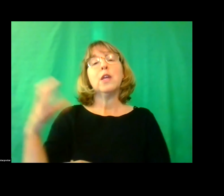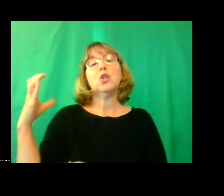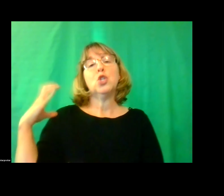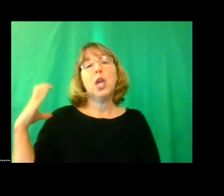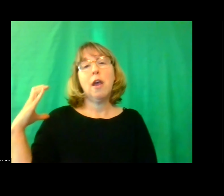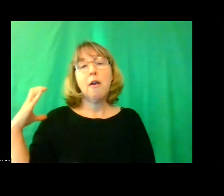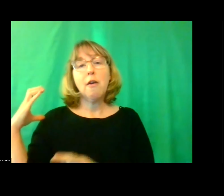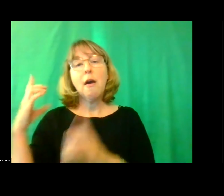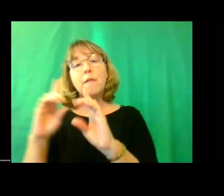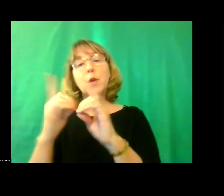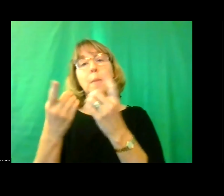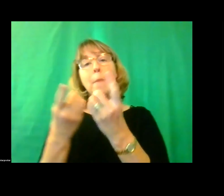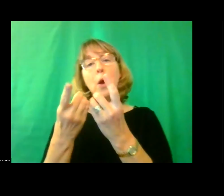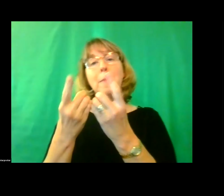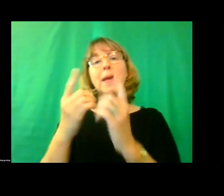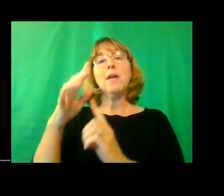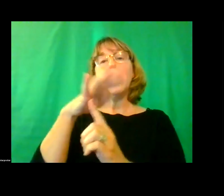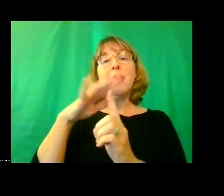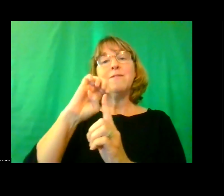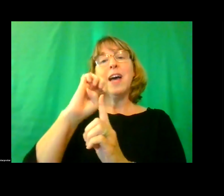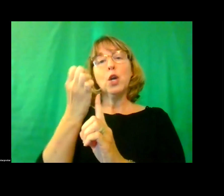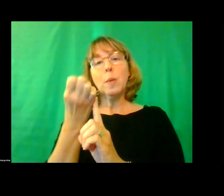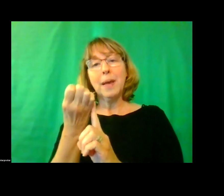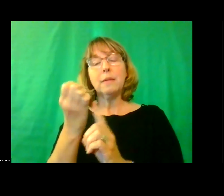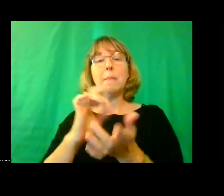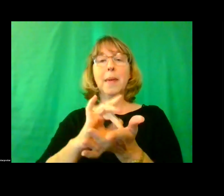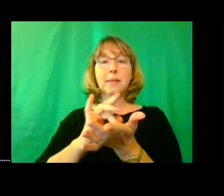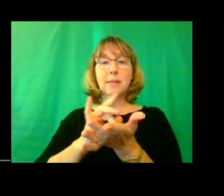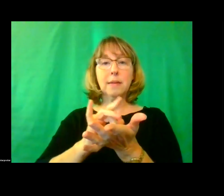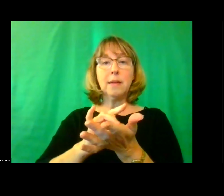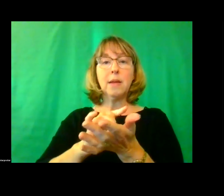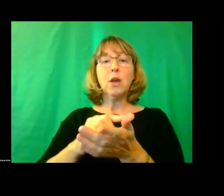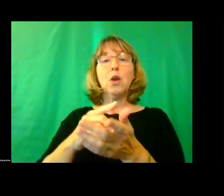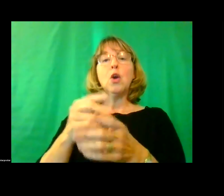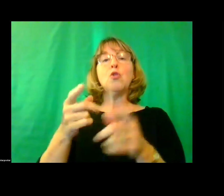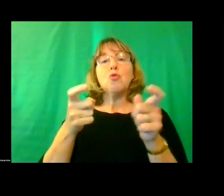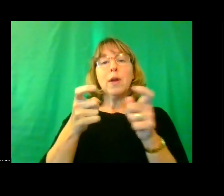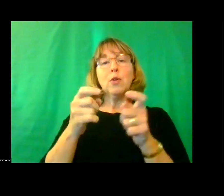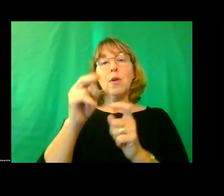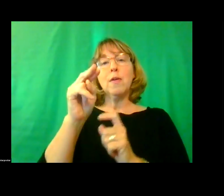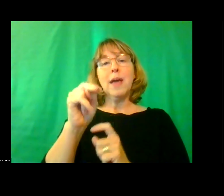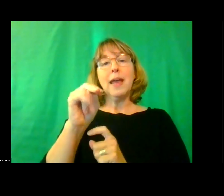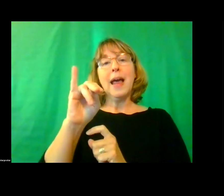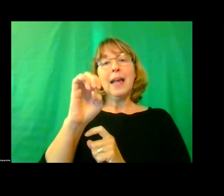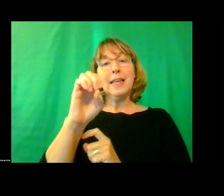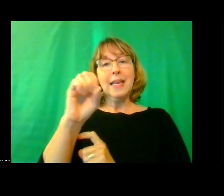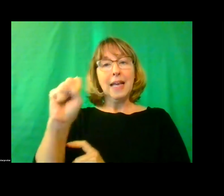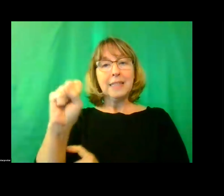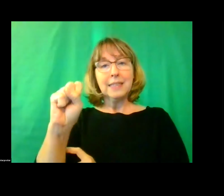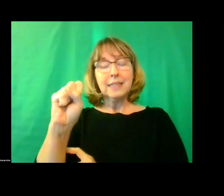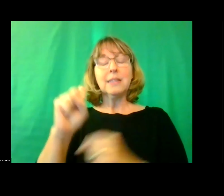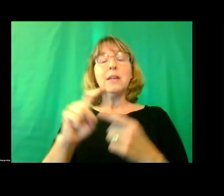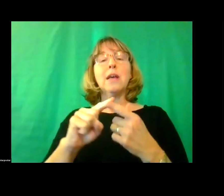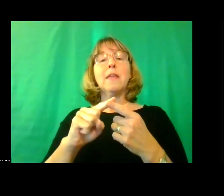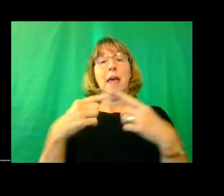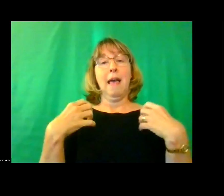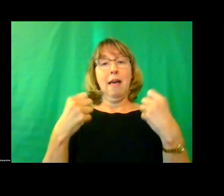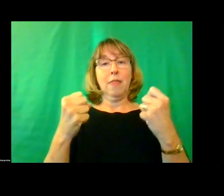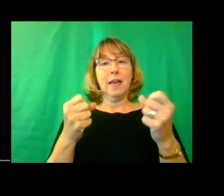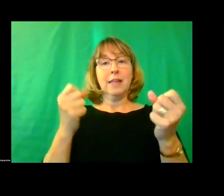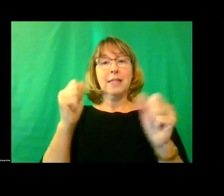university's Department of Environmental Medicine, director of the NIEHS Environmental Health Sciences Center, and